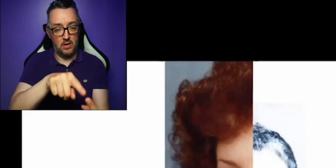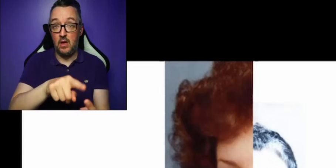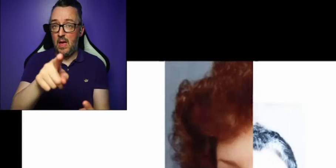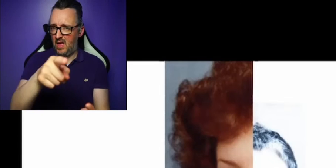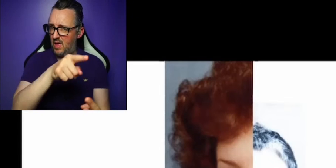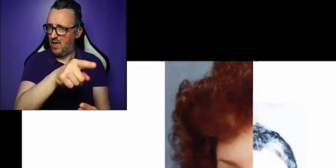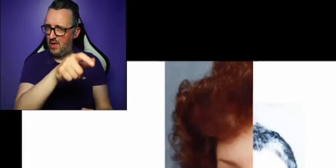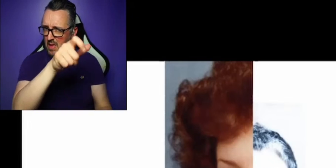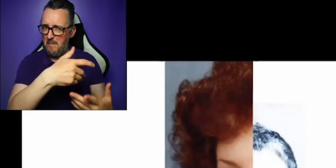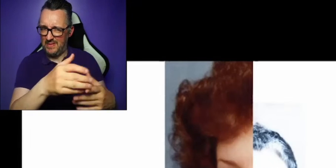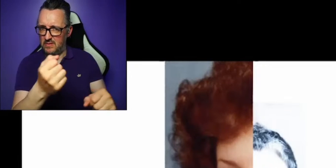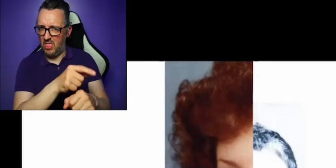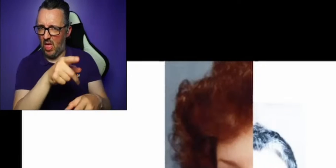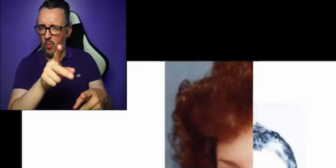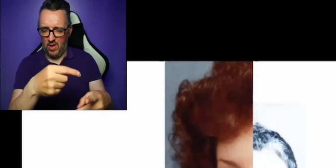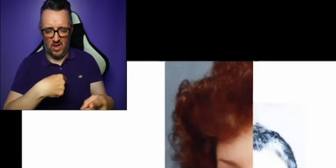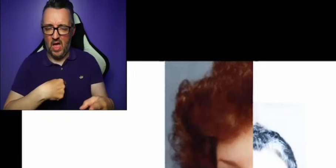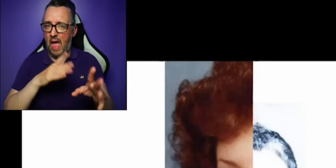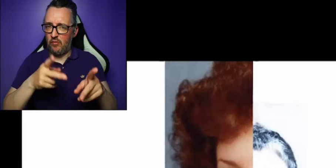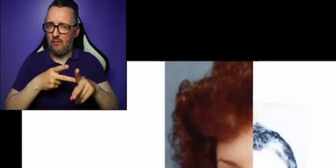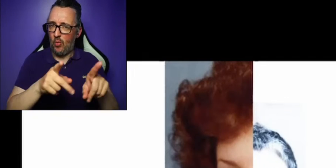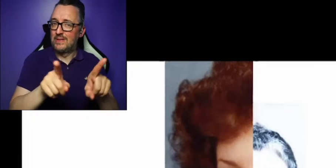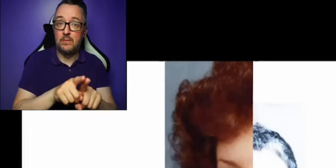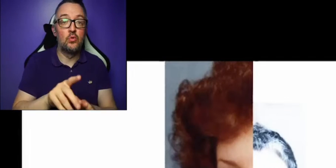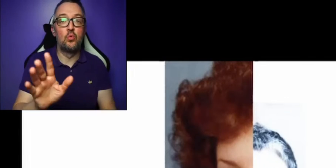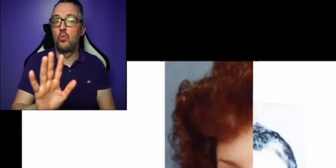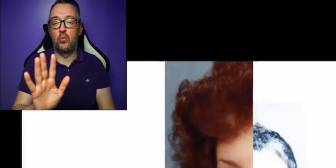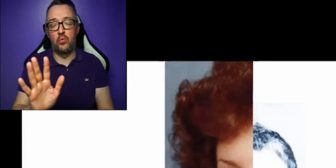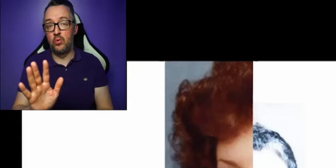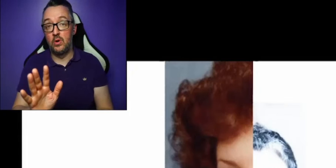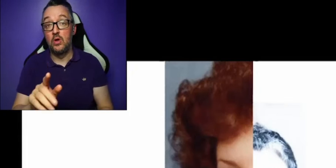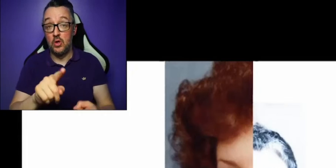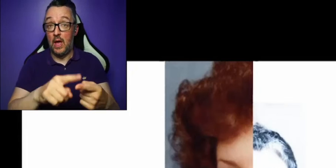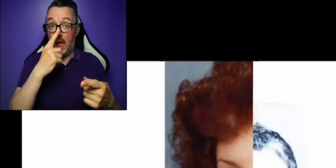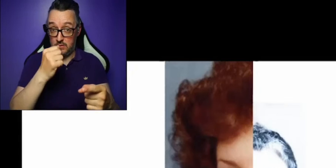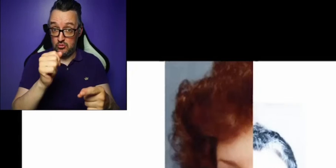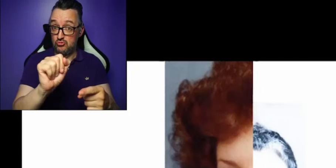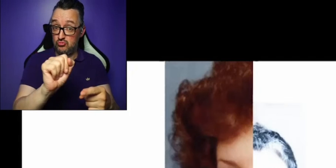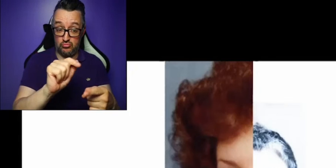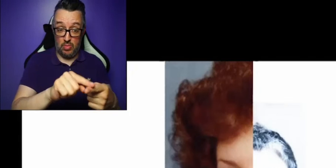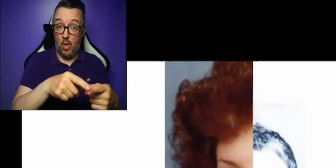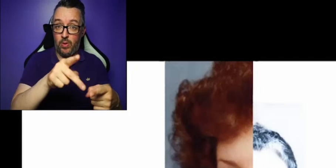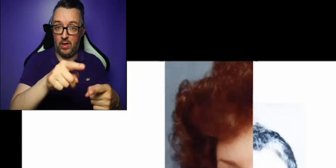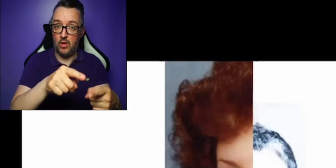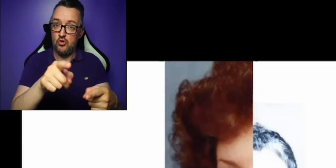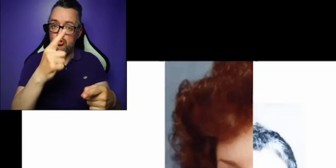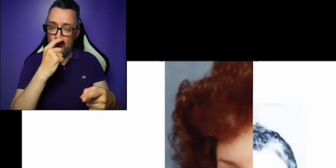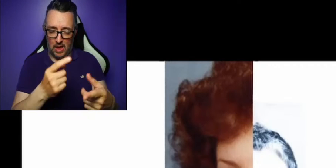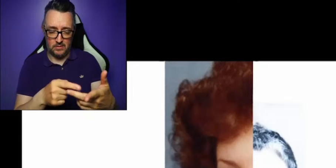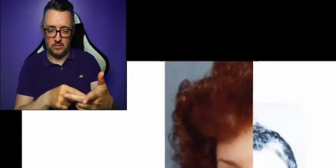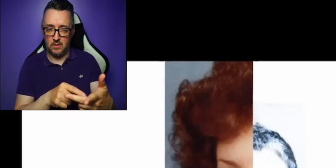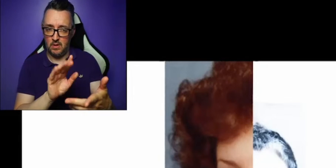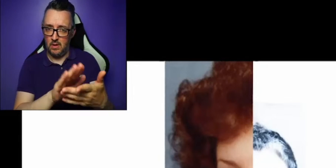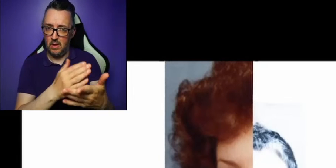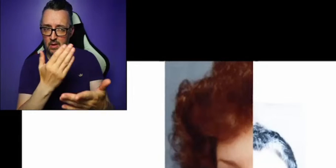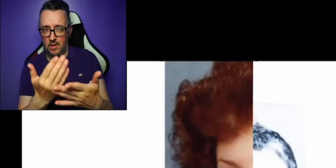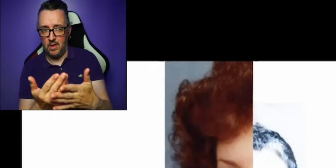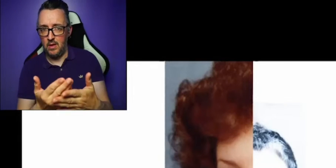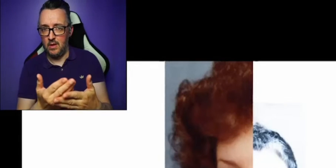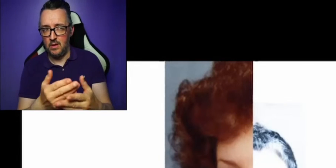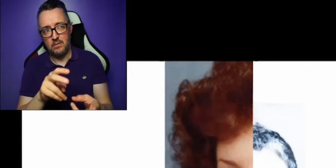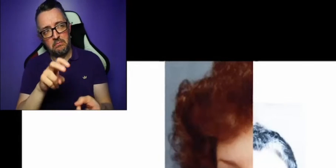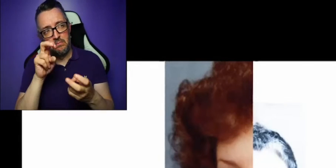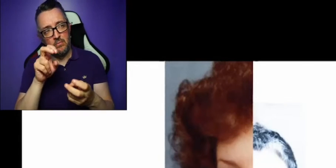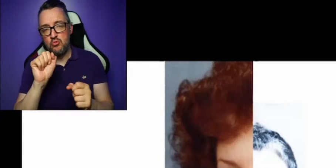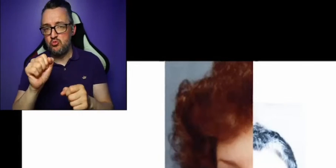that you've included that throughout all of this work and this body of work that you've created, that it can be interpreted in any way,